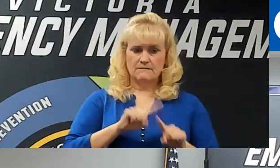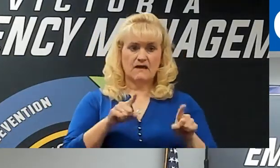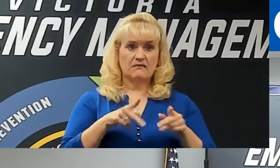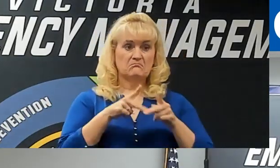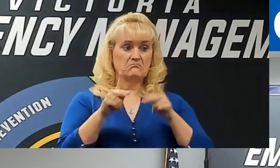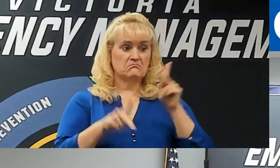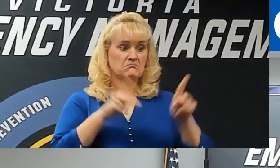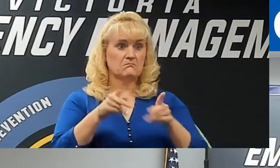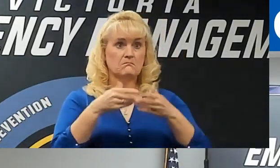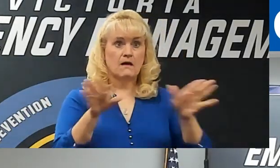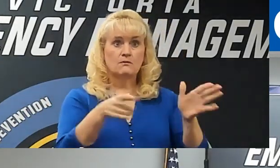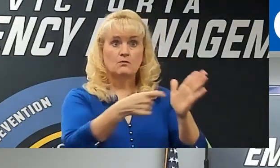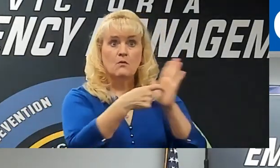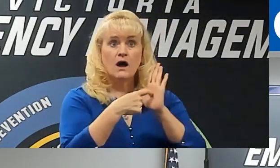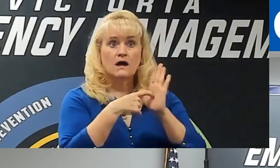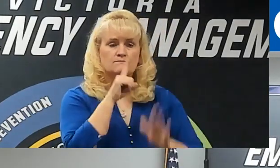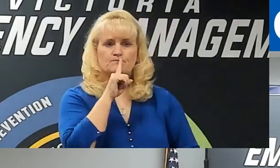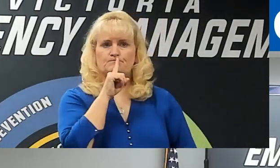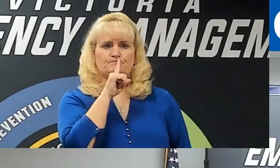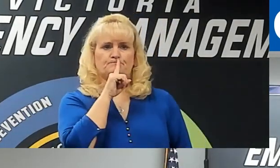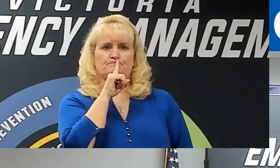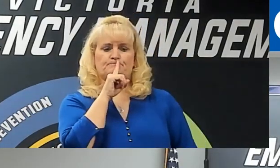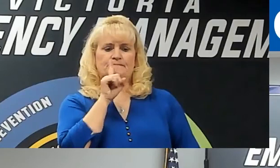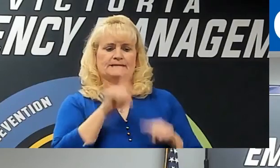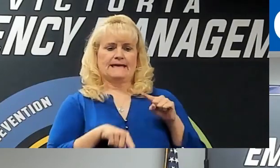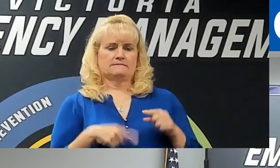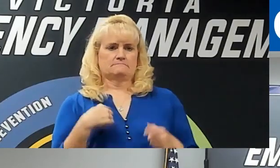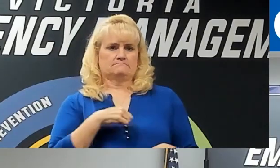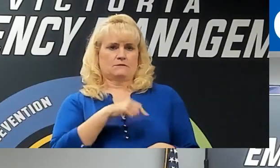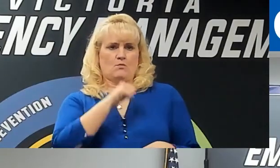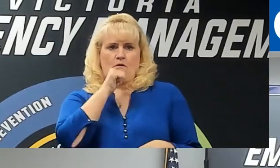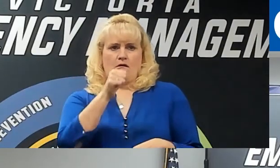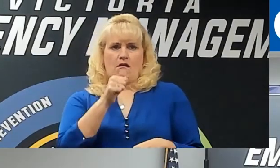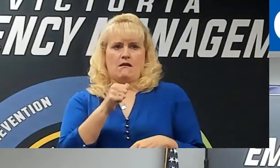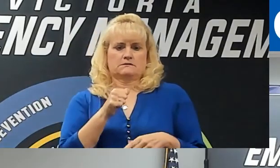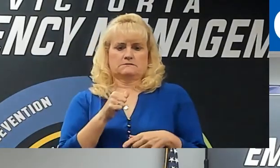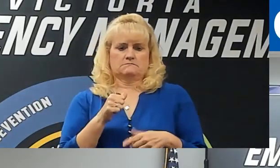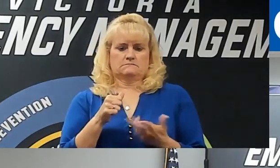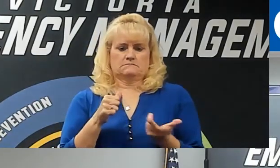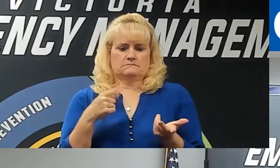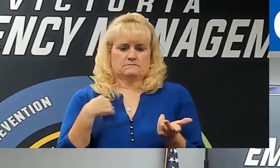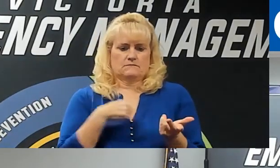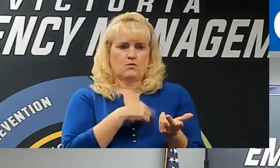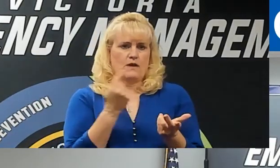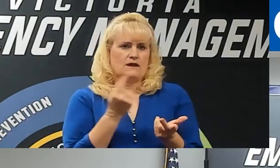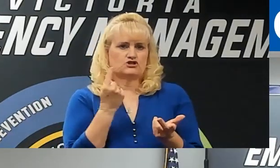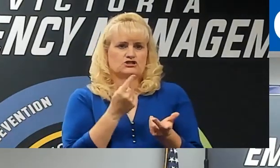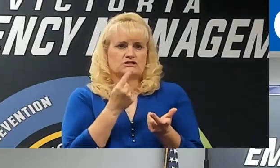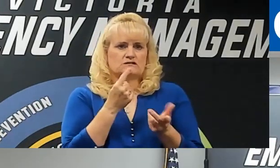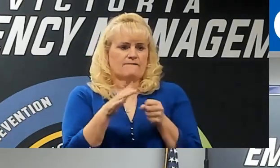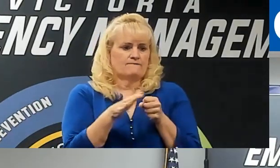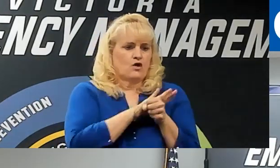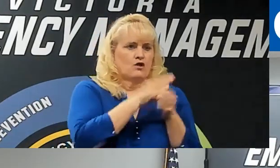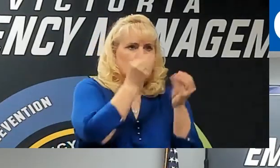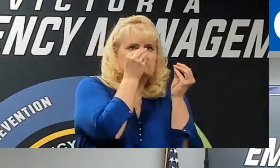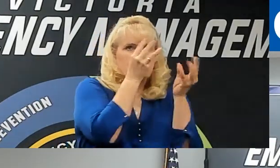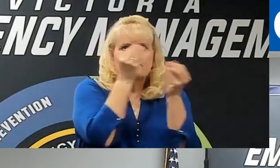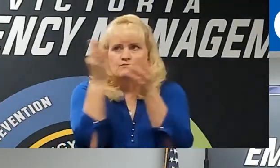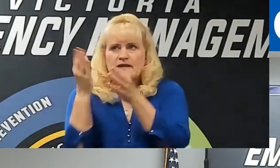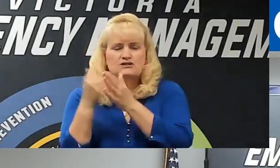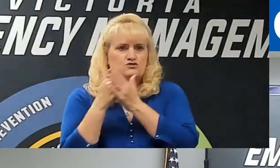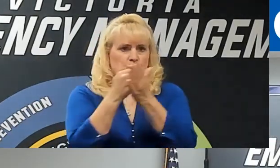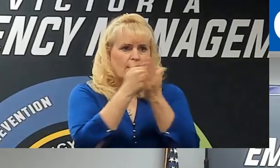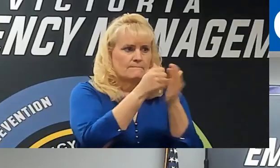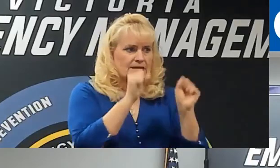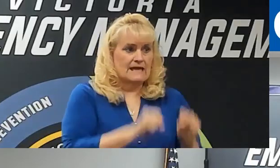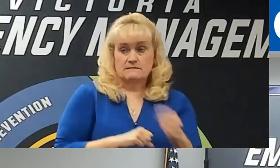aren't issuing any mandates or orders. We're serving as a resource for guidance and direction. The second part to